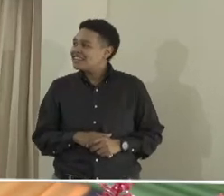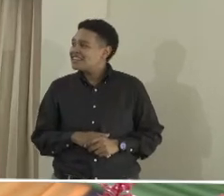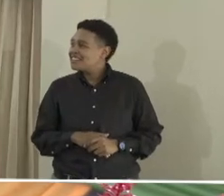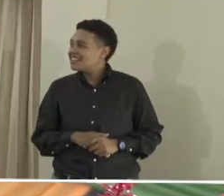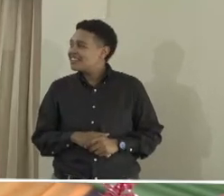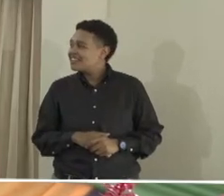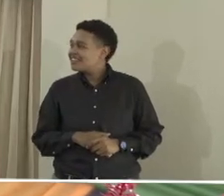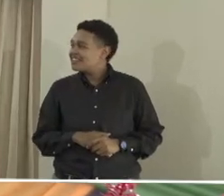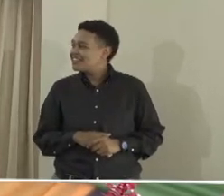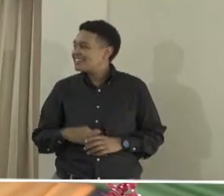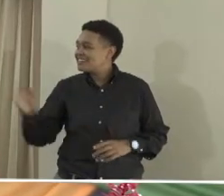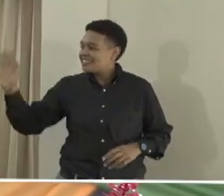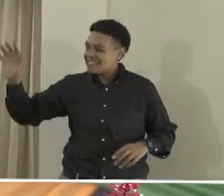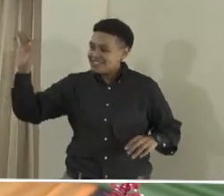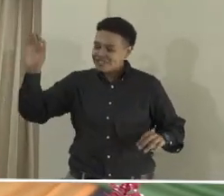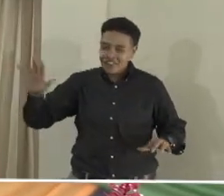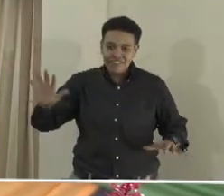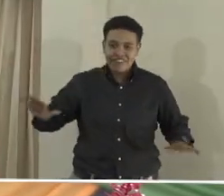Reverend Guard,